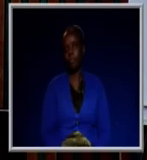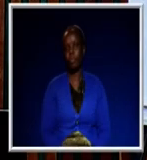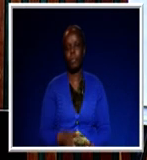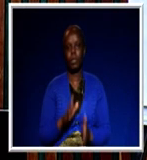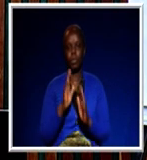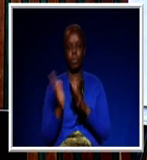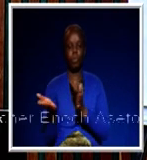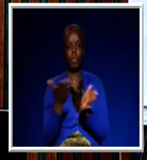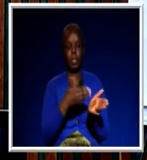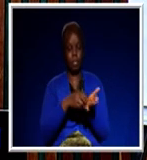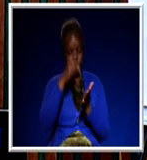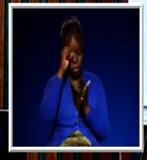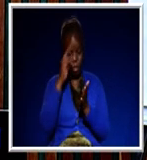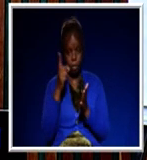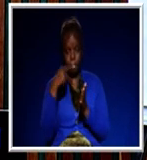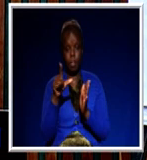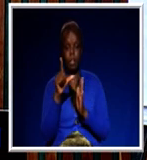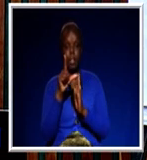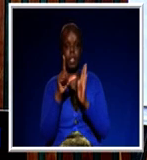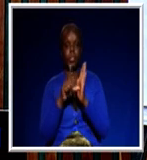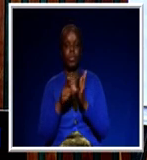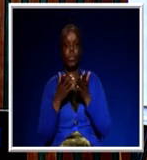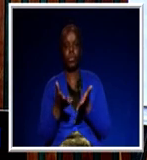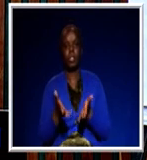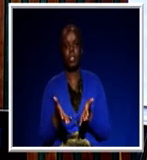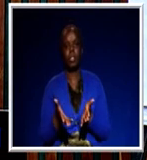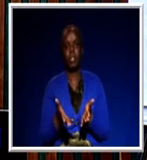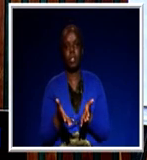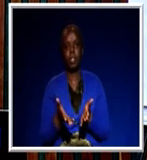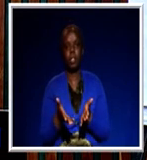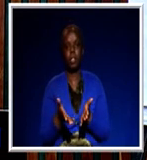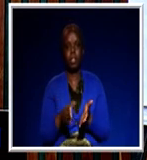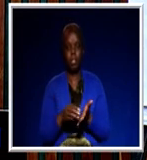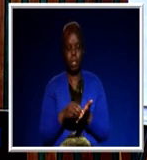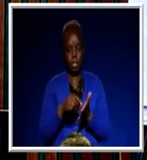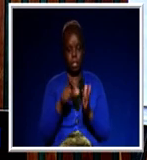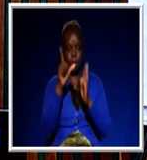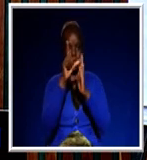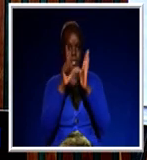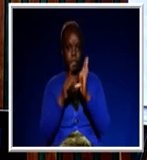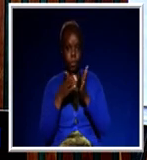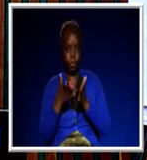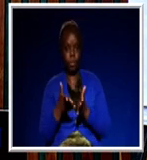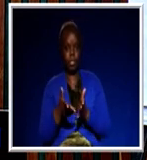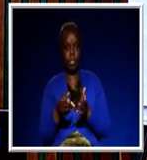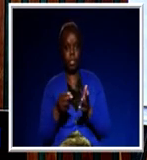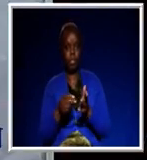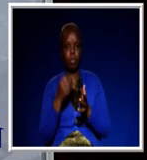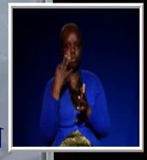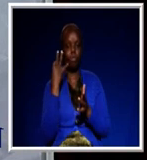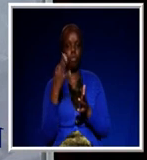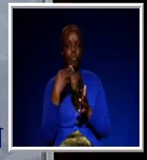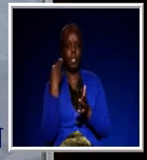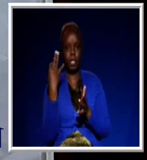Welcome, students, for our lesson today. Our lesson today is for Form